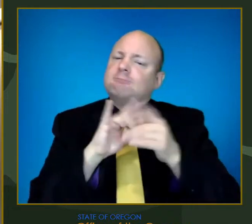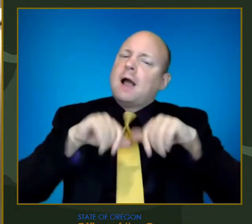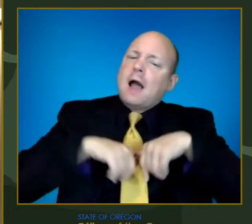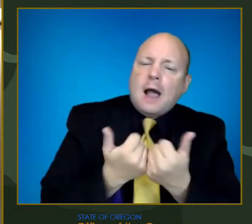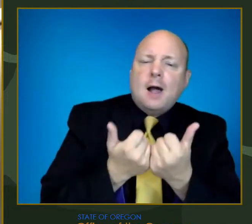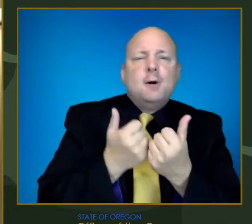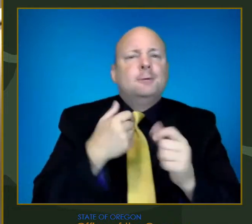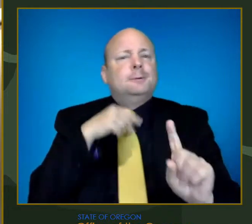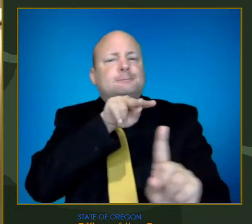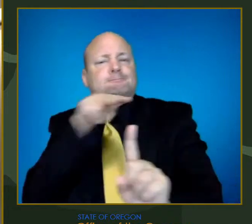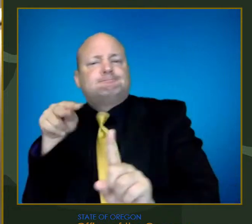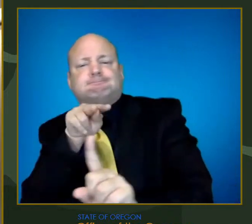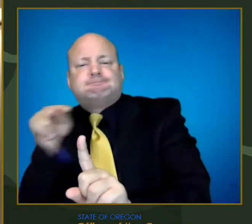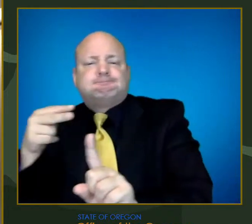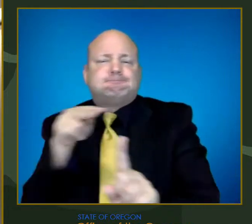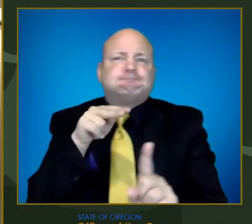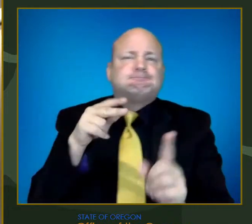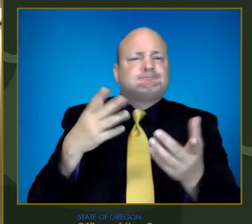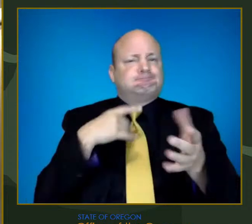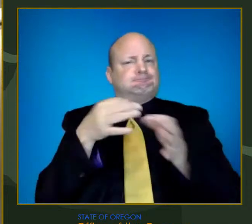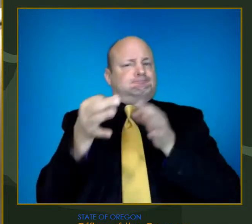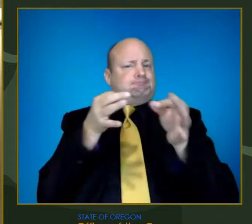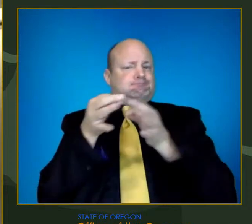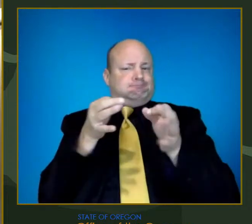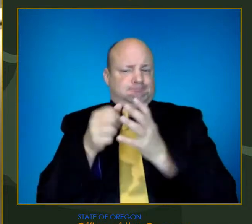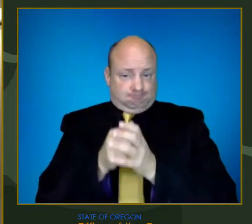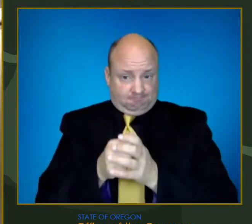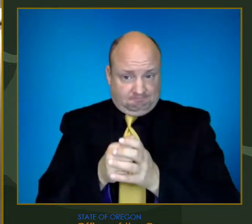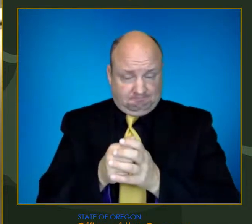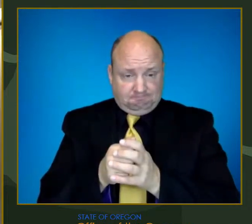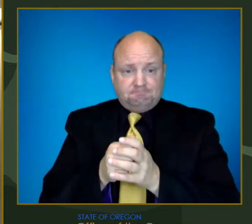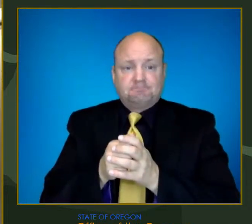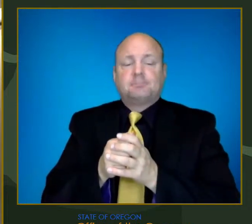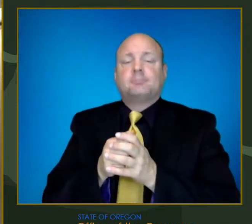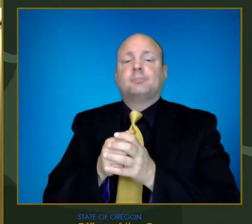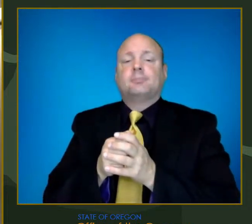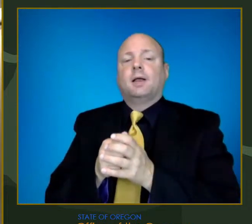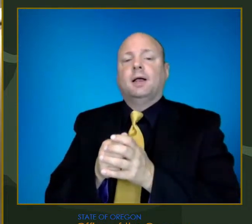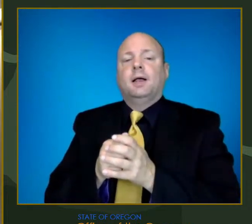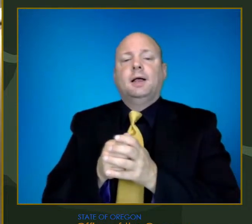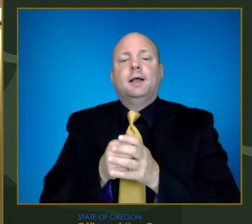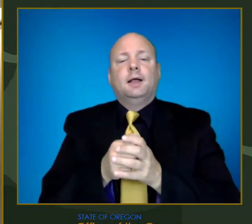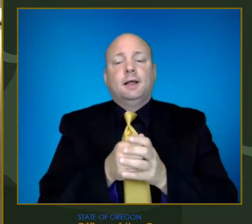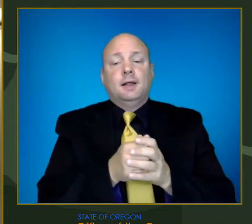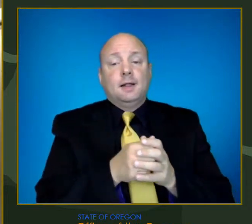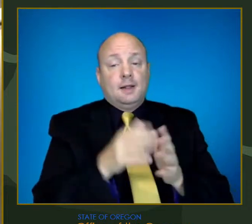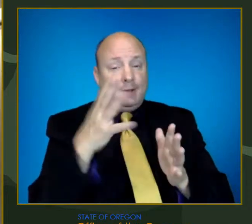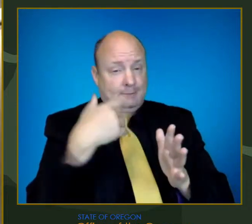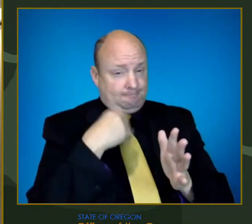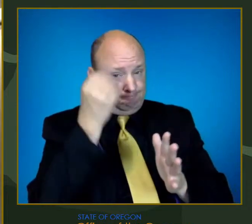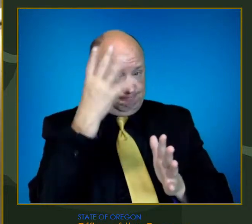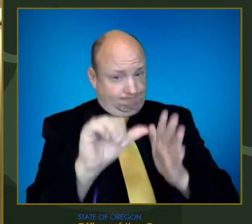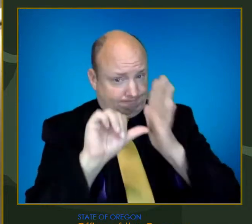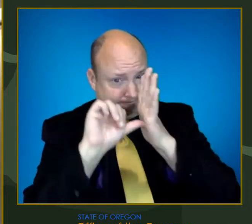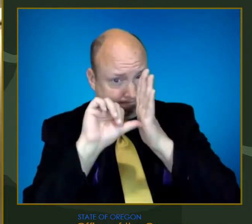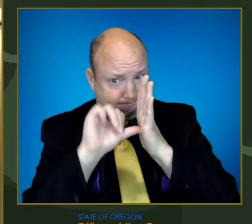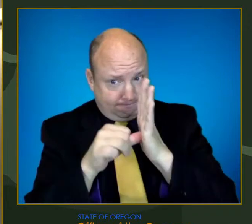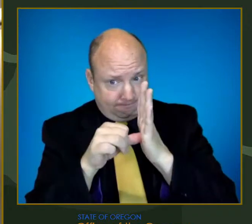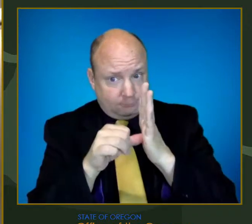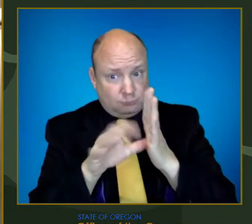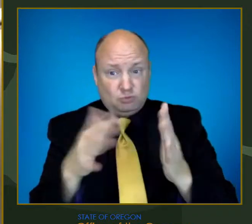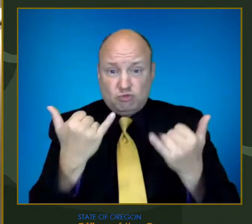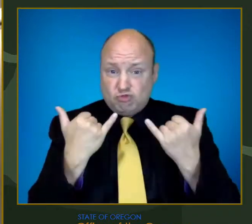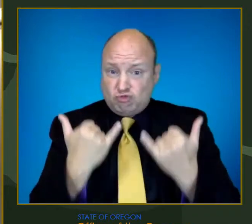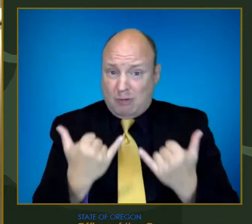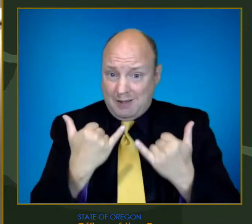and just appreciate your time. I can't overstate this. What we're going through right now is